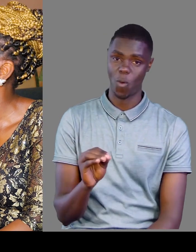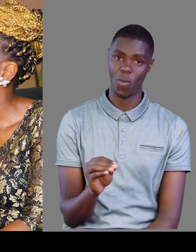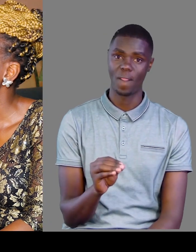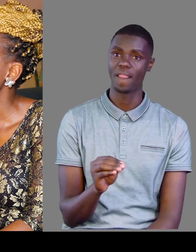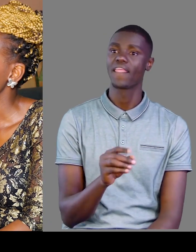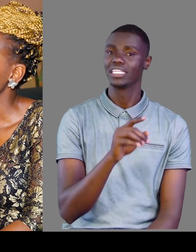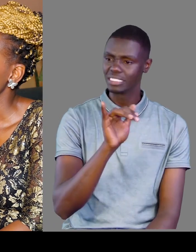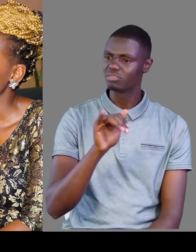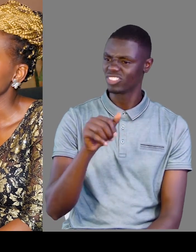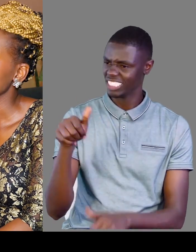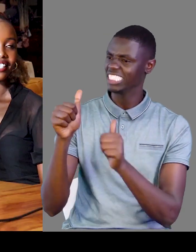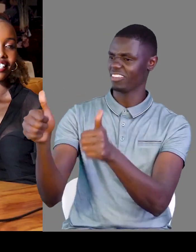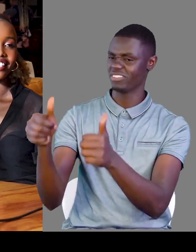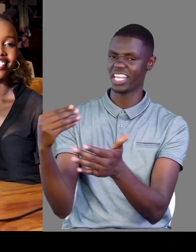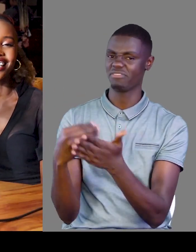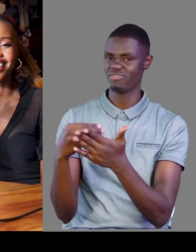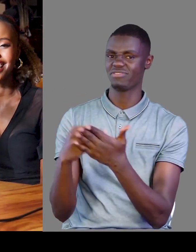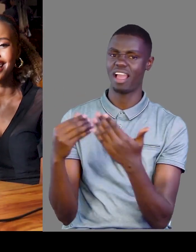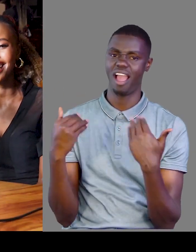Wao wanazao pia zao. Pole basi.